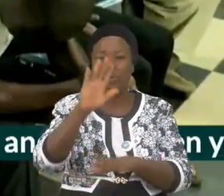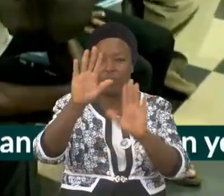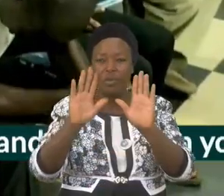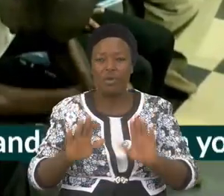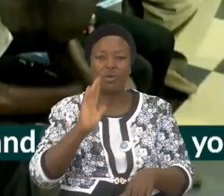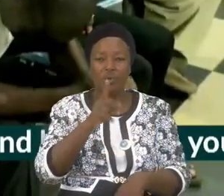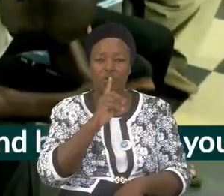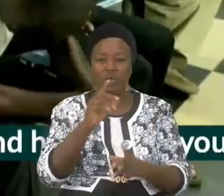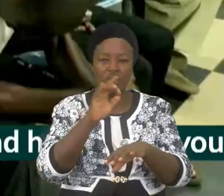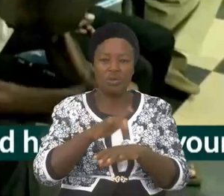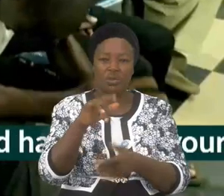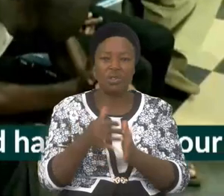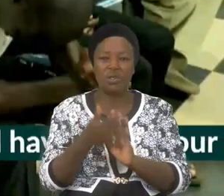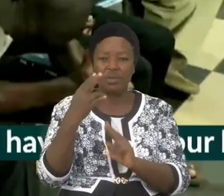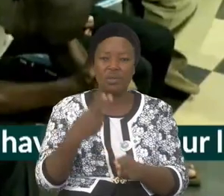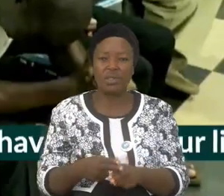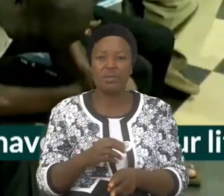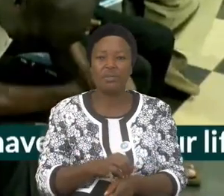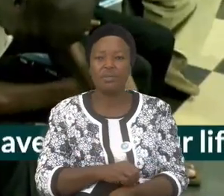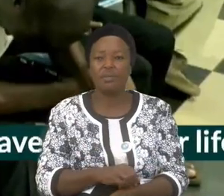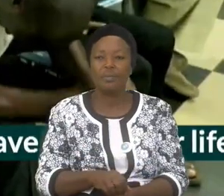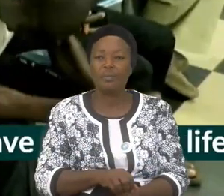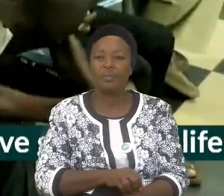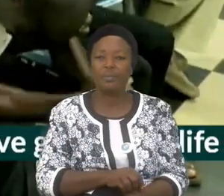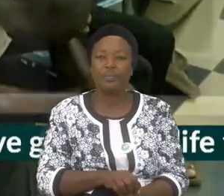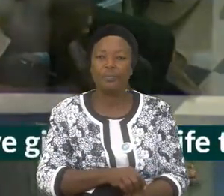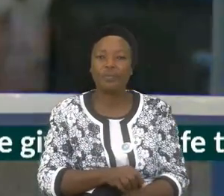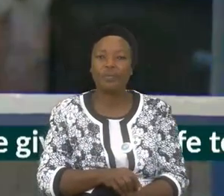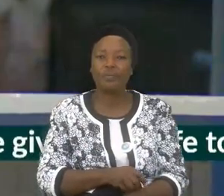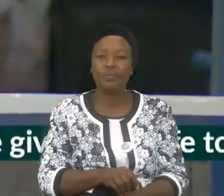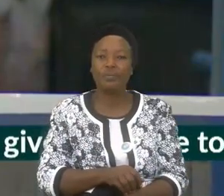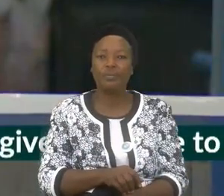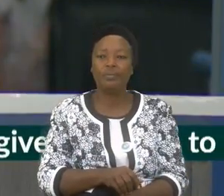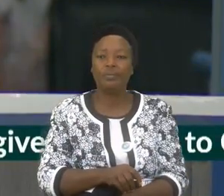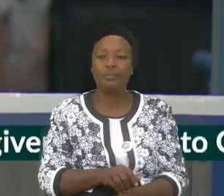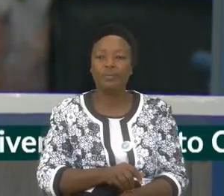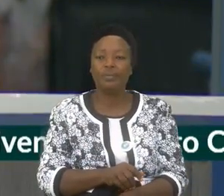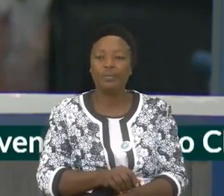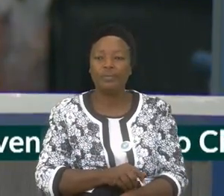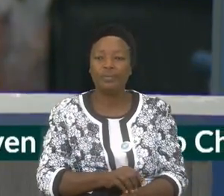Counselors, please, we are waiting for you. We want to see whether you are finished.